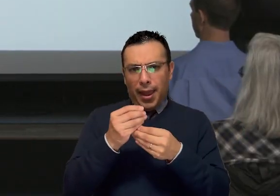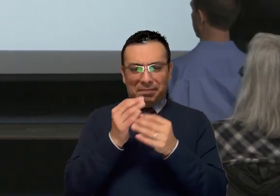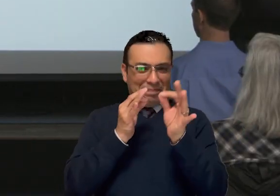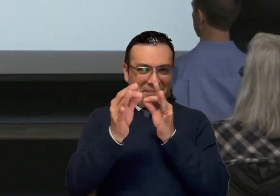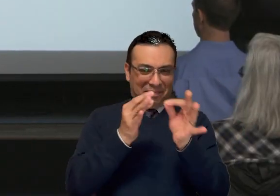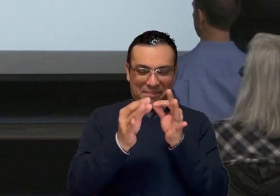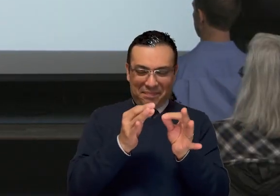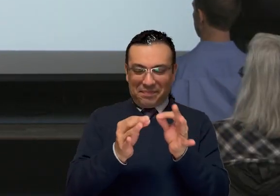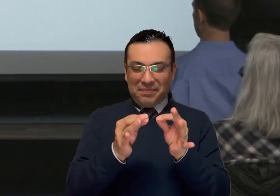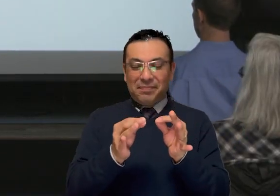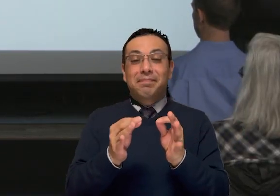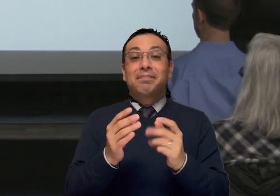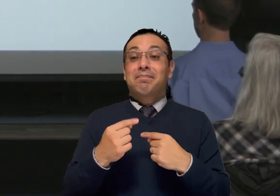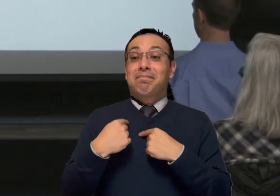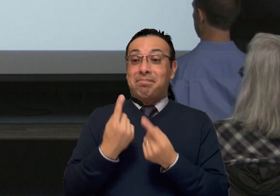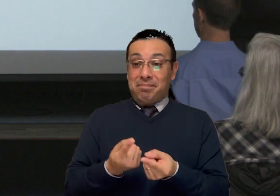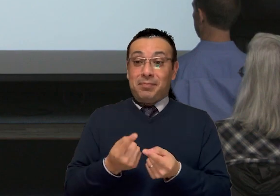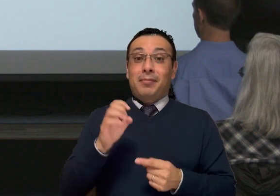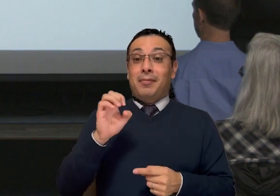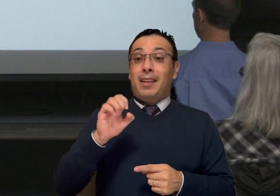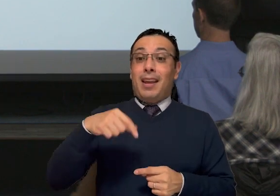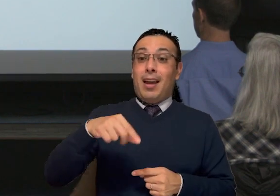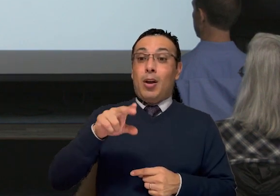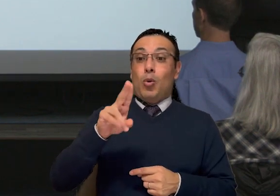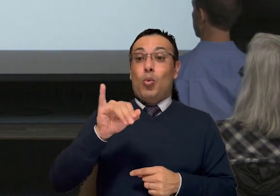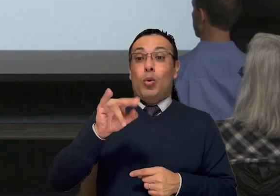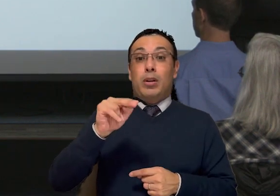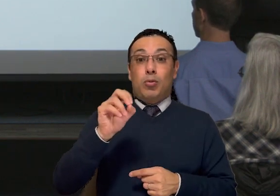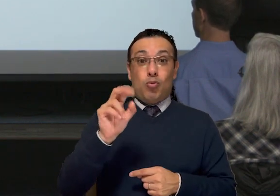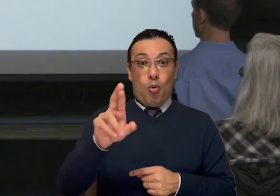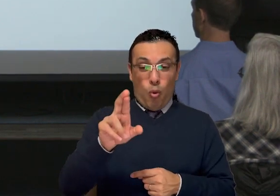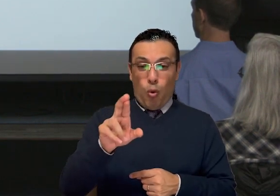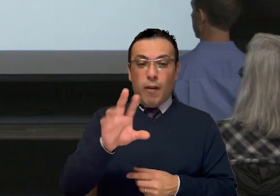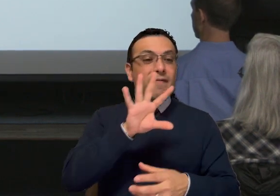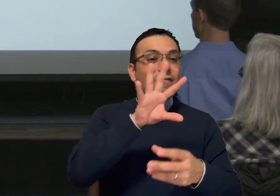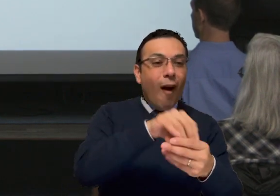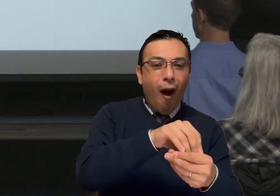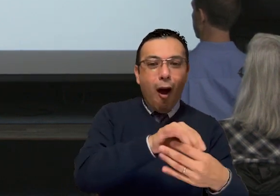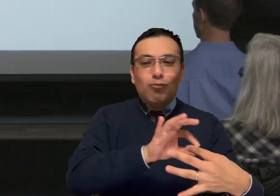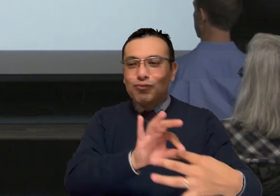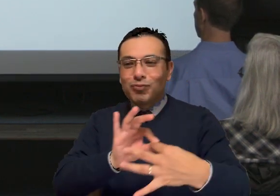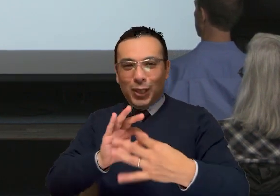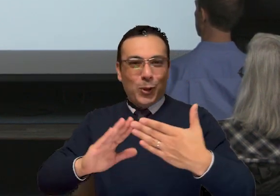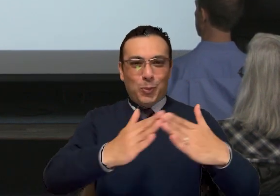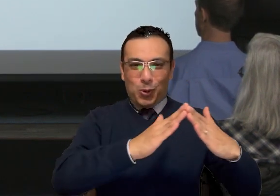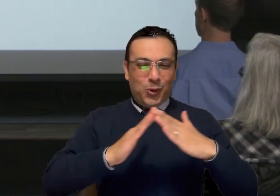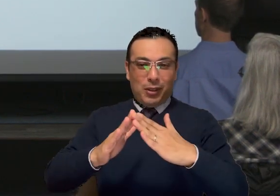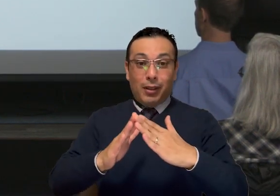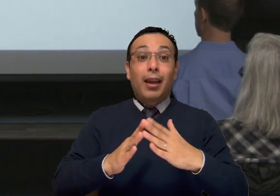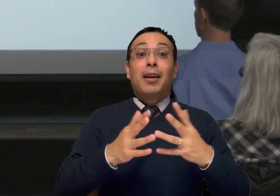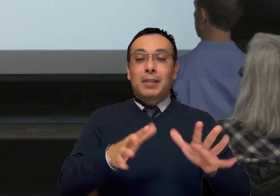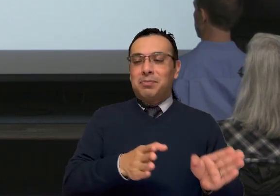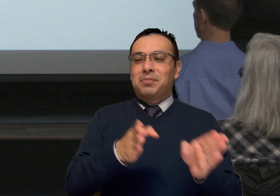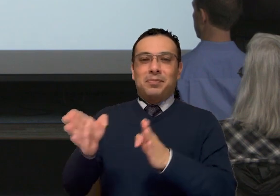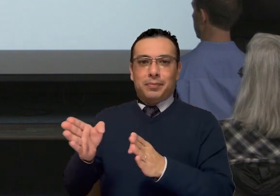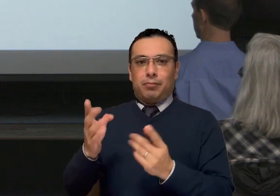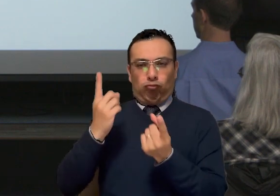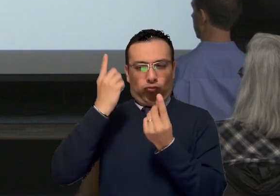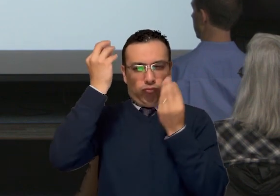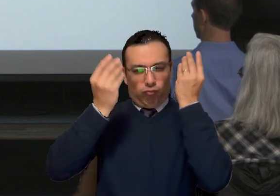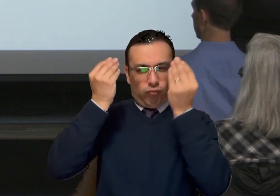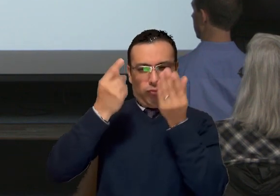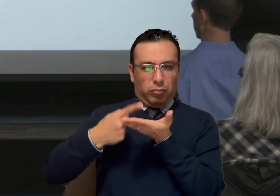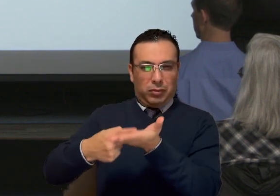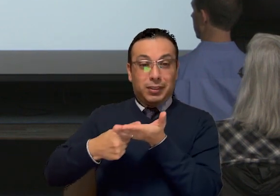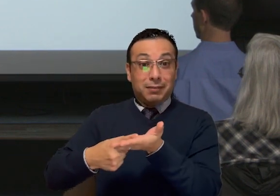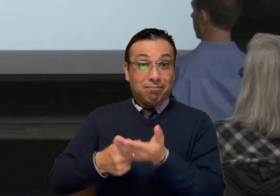community, and then we will break into our thoughtful discussion. So if you have those cards, I'm going to